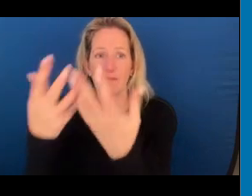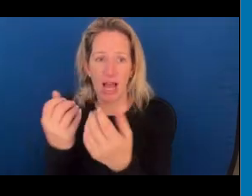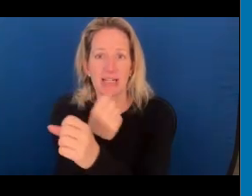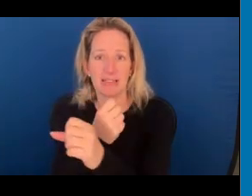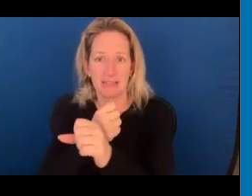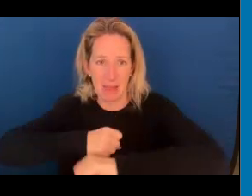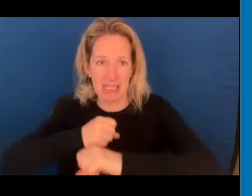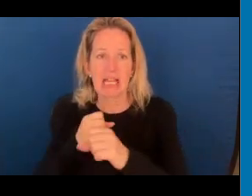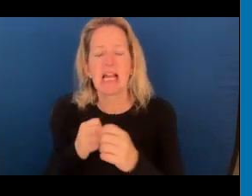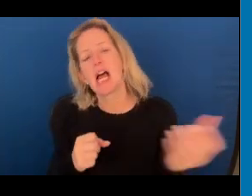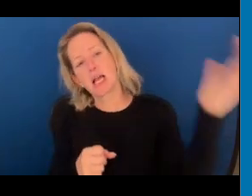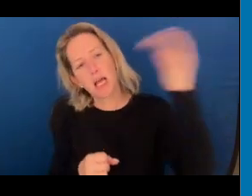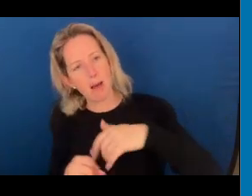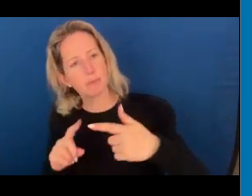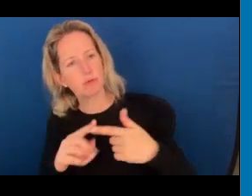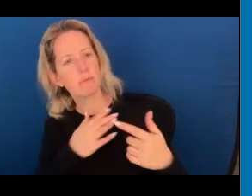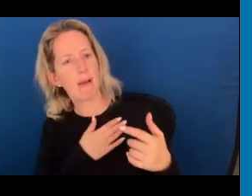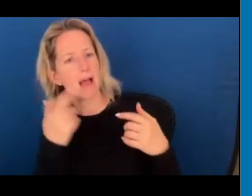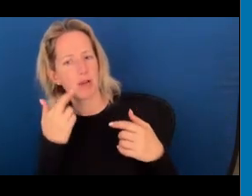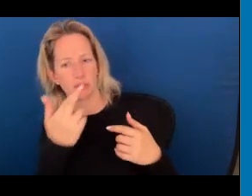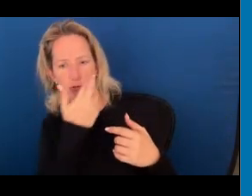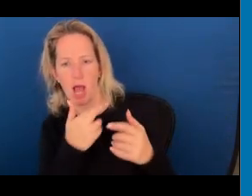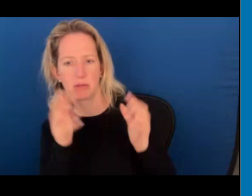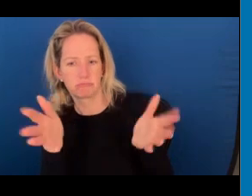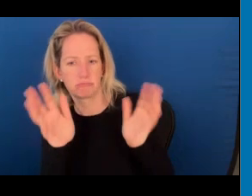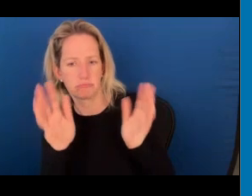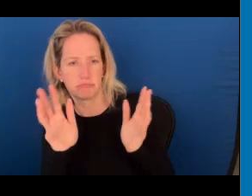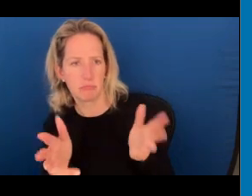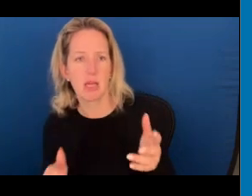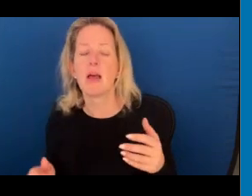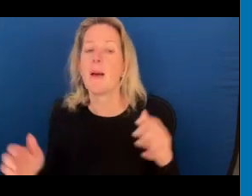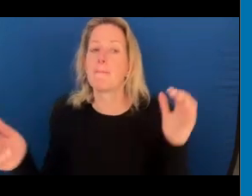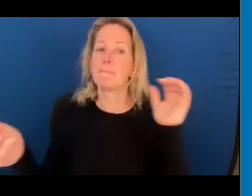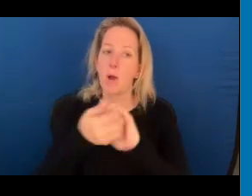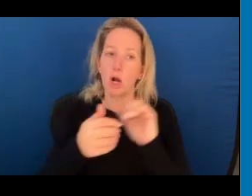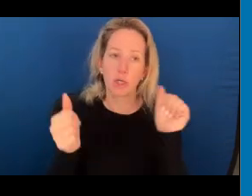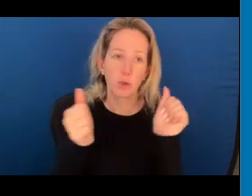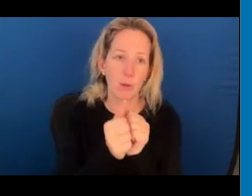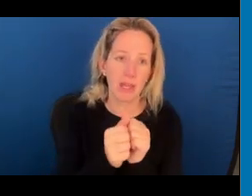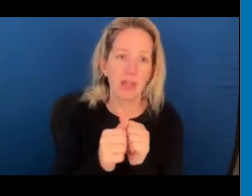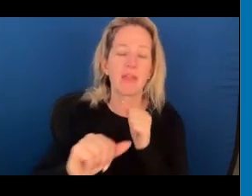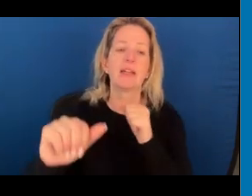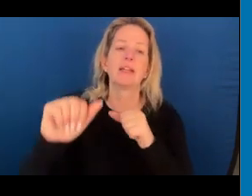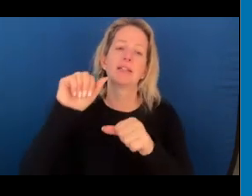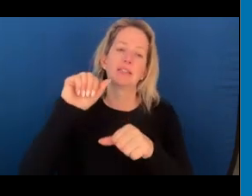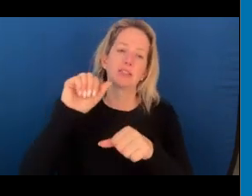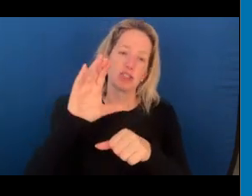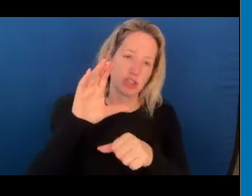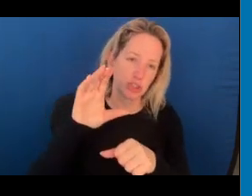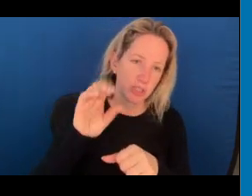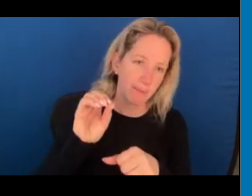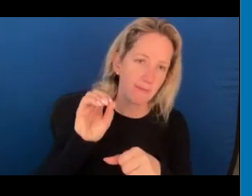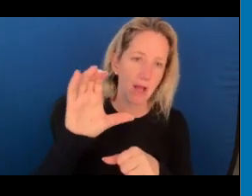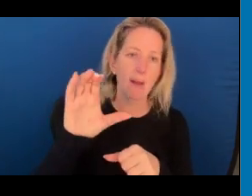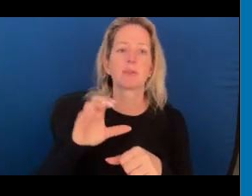let's talk shop. Partnering with the chamber as an advocate for businesses, as well